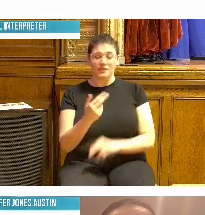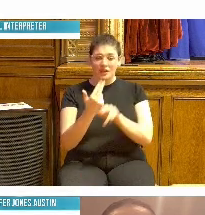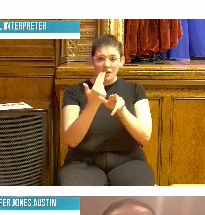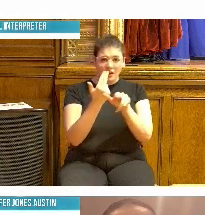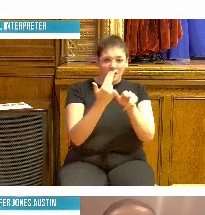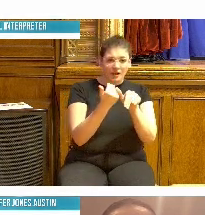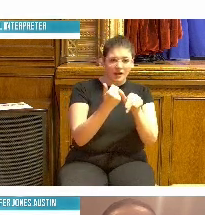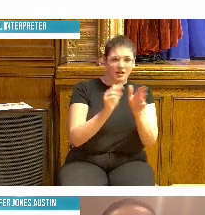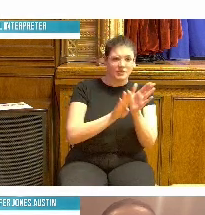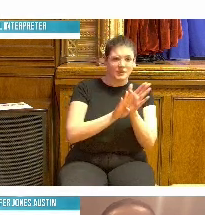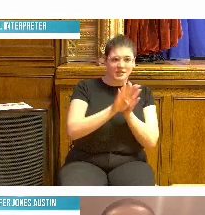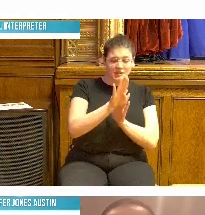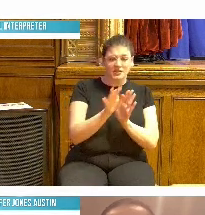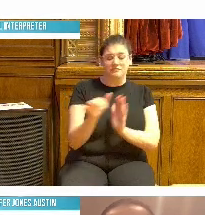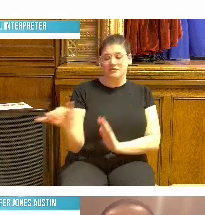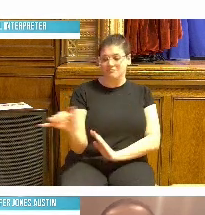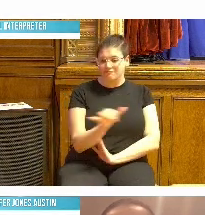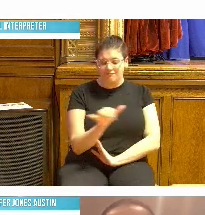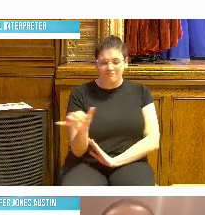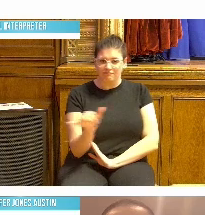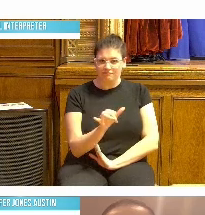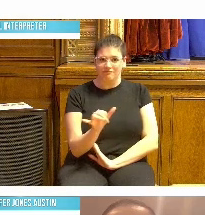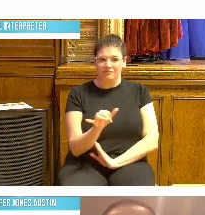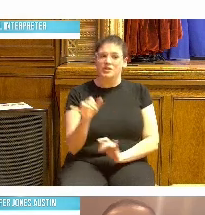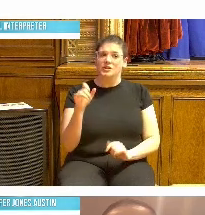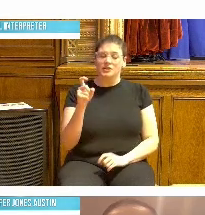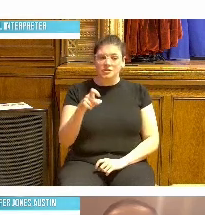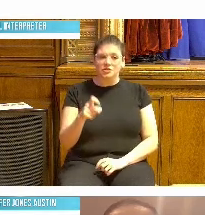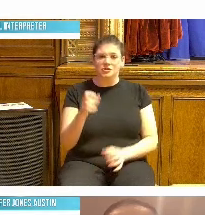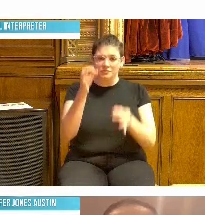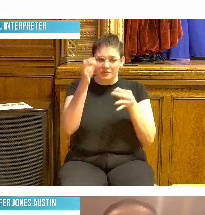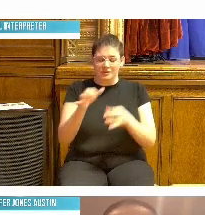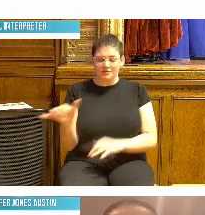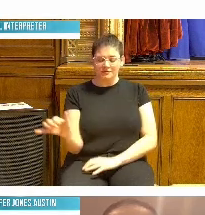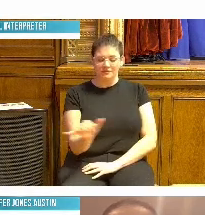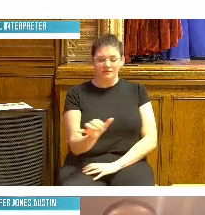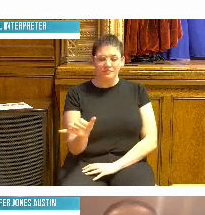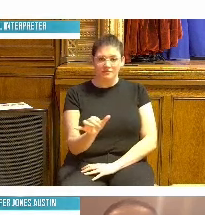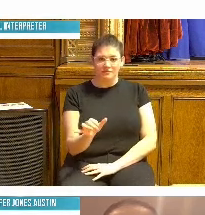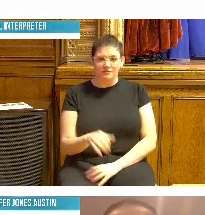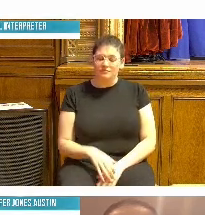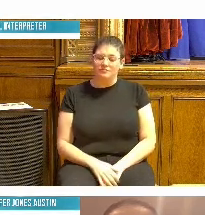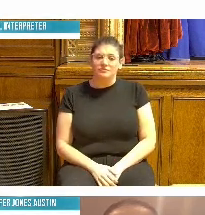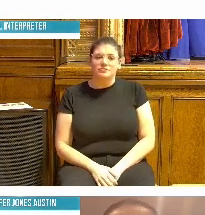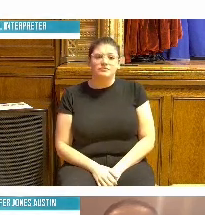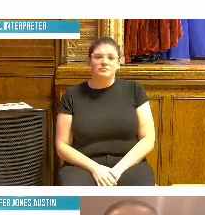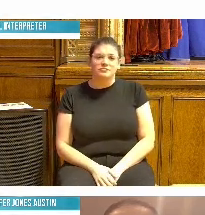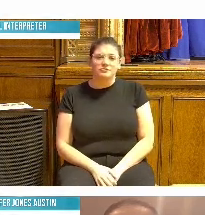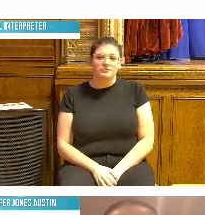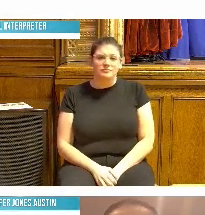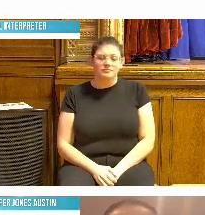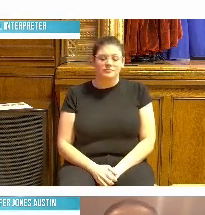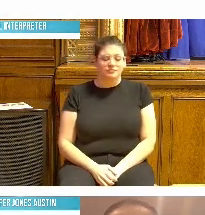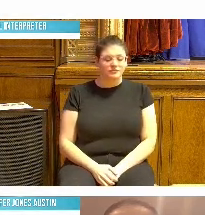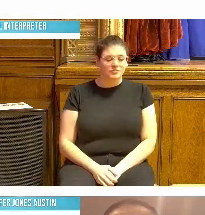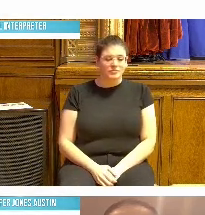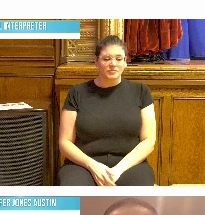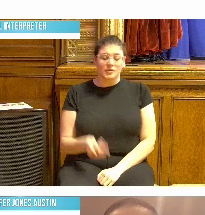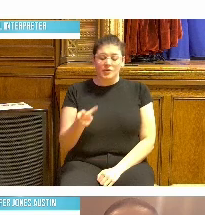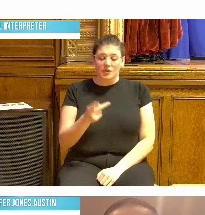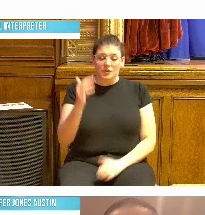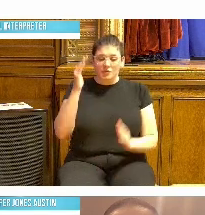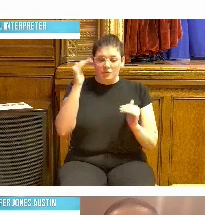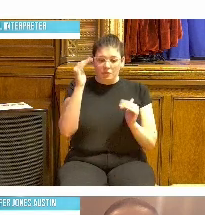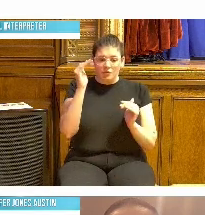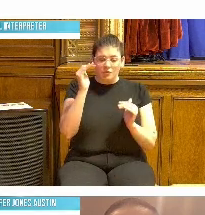same scrutiny. Because of the differences in how these programs were authorized and executed, we hope that the committee will meet with researchers